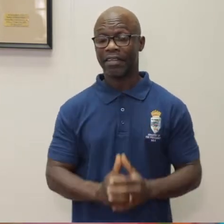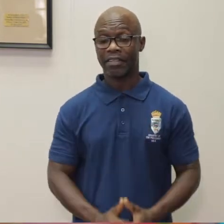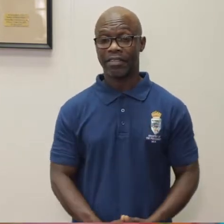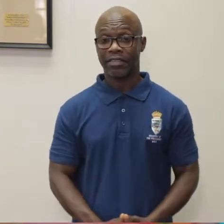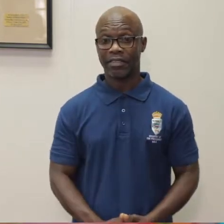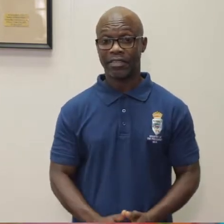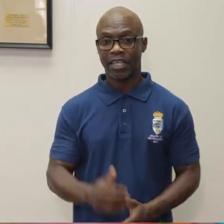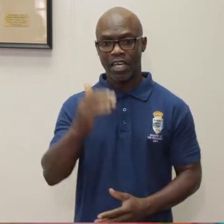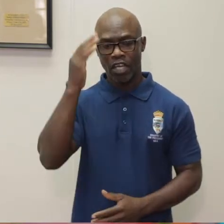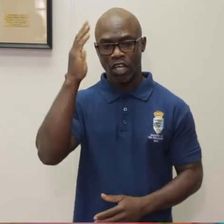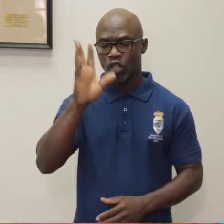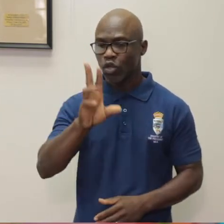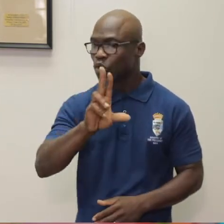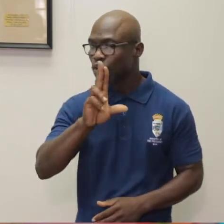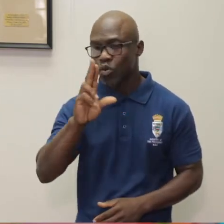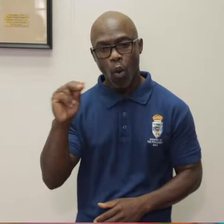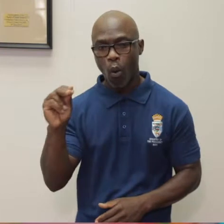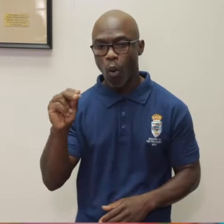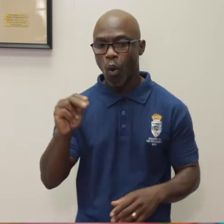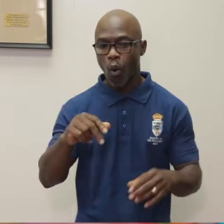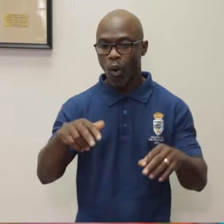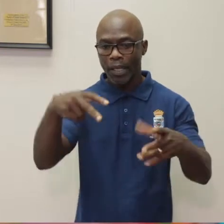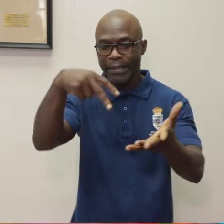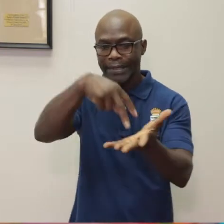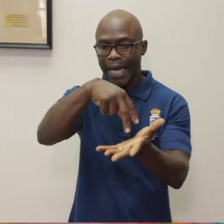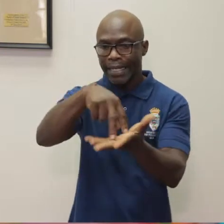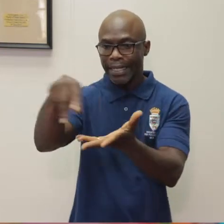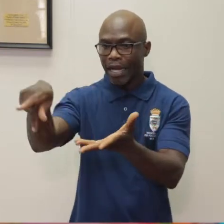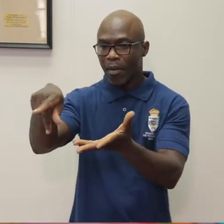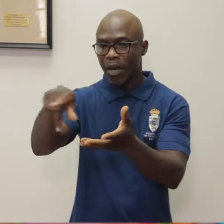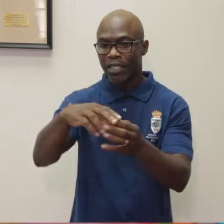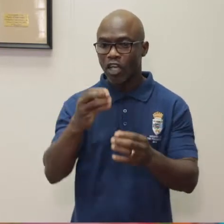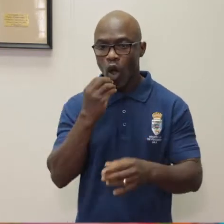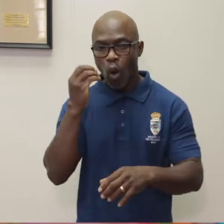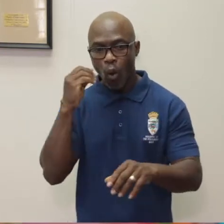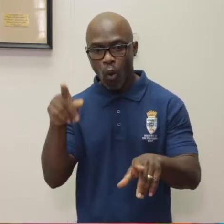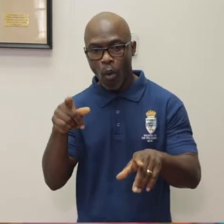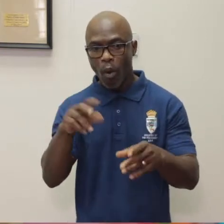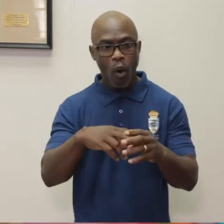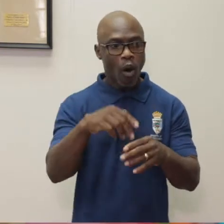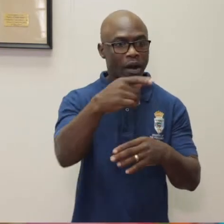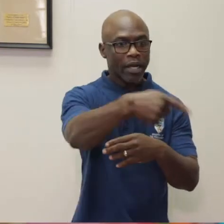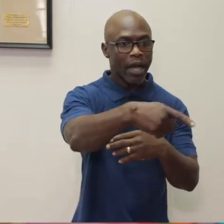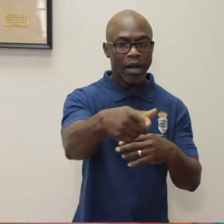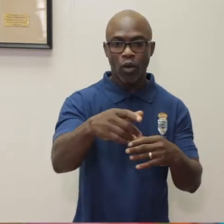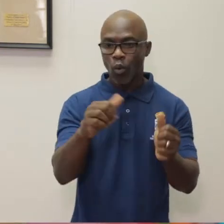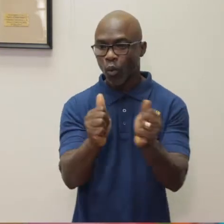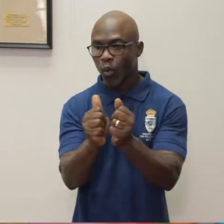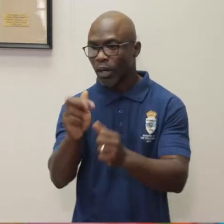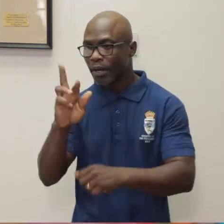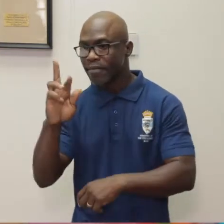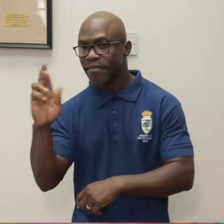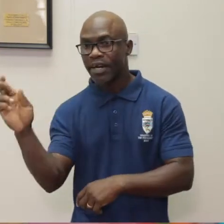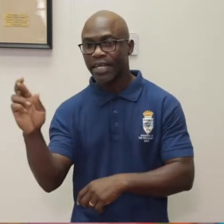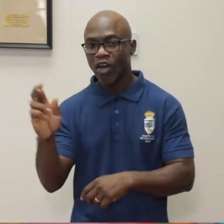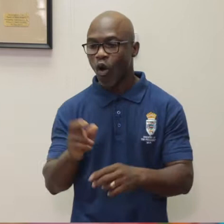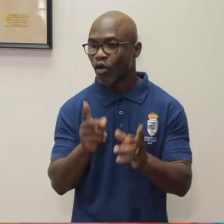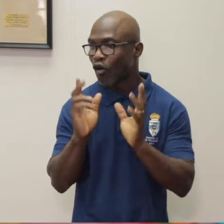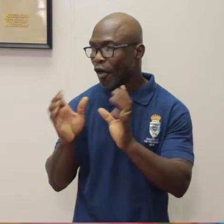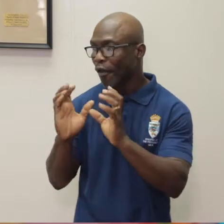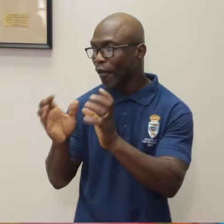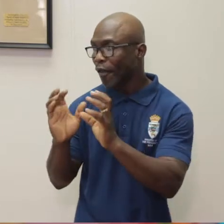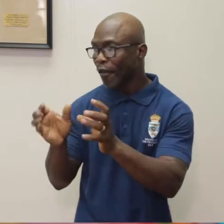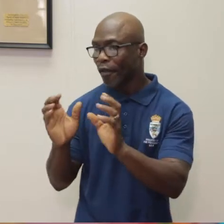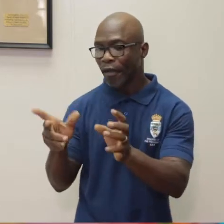No liming in front of your residence or at the corner to take a few beers or just to have a